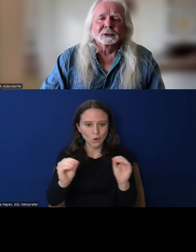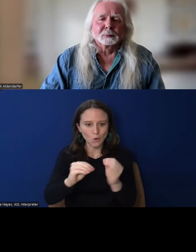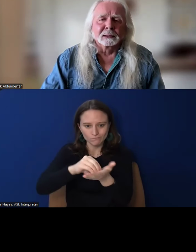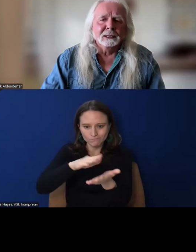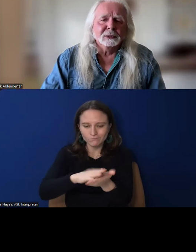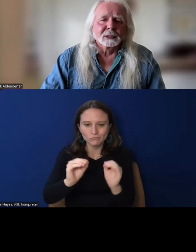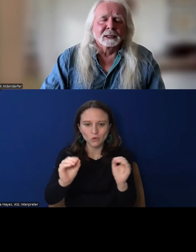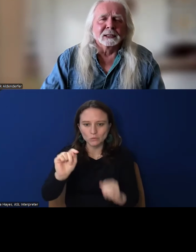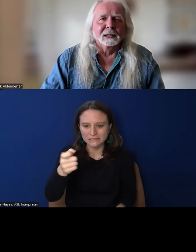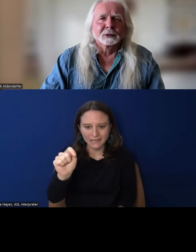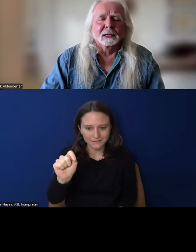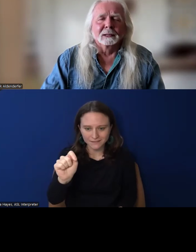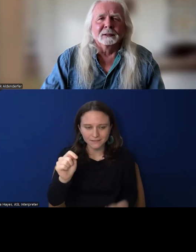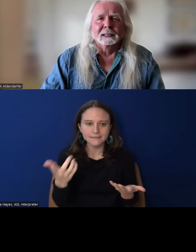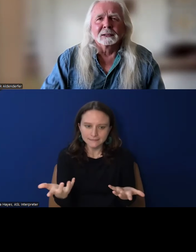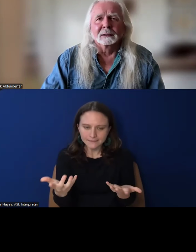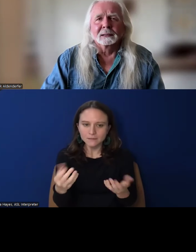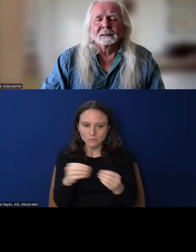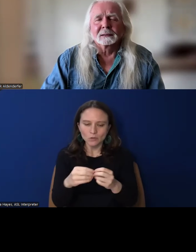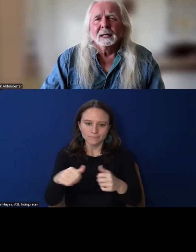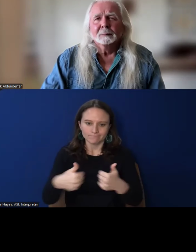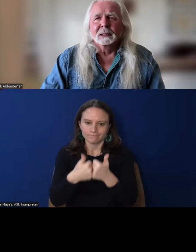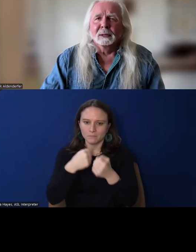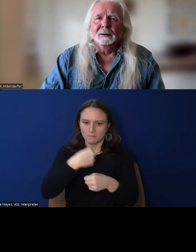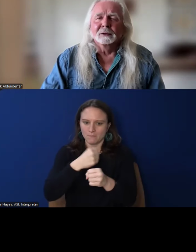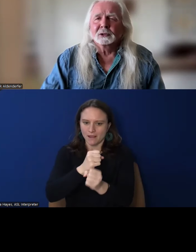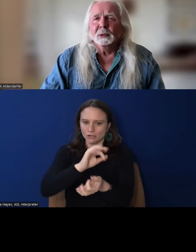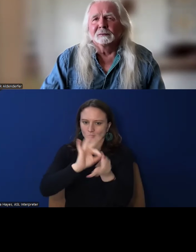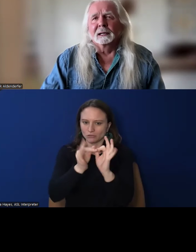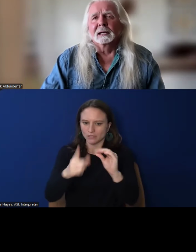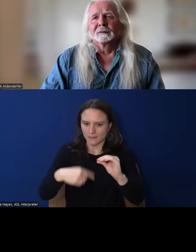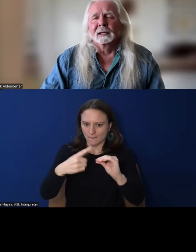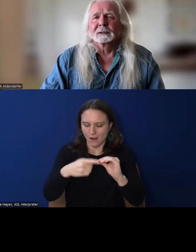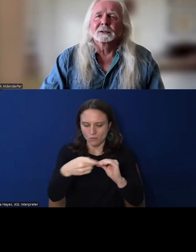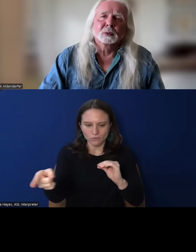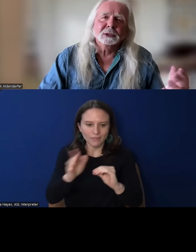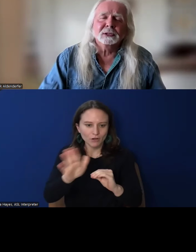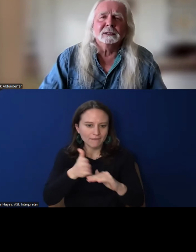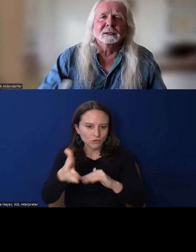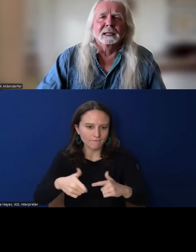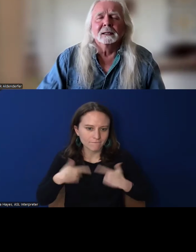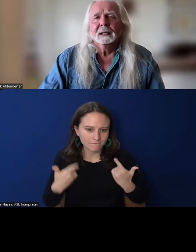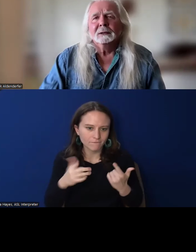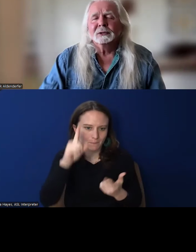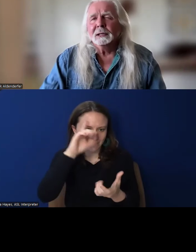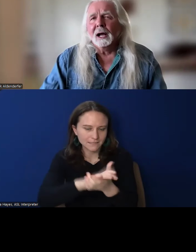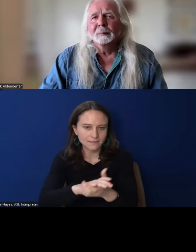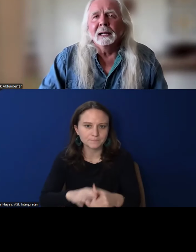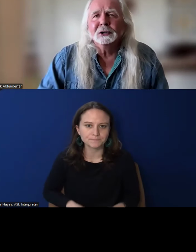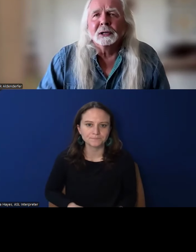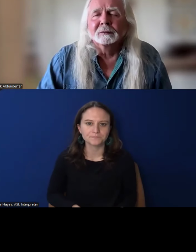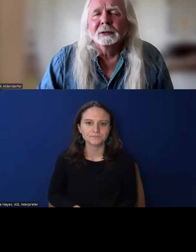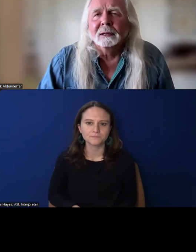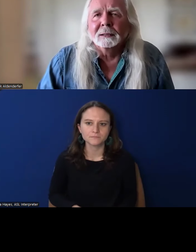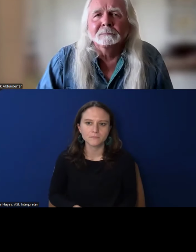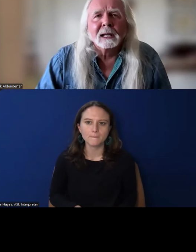these interpretations about the afterlife in these contexts. But many of us do, in fact, have text. And so what you'll see tonight, you'll see a